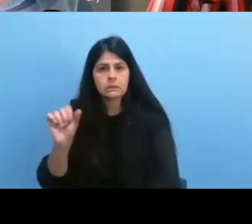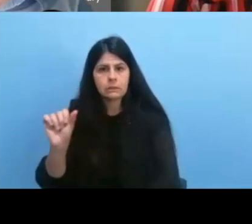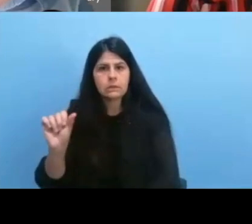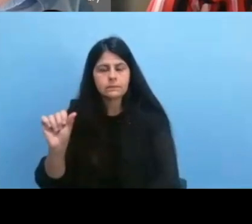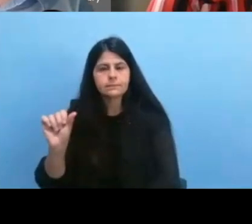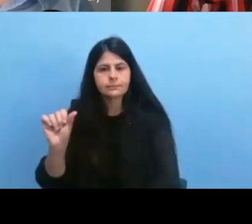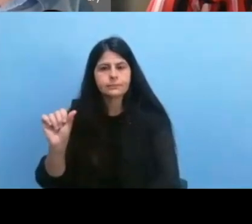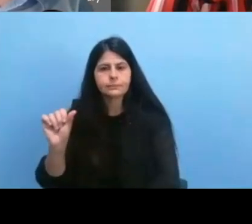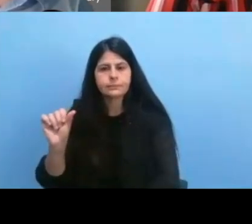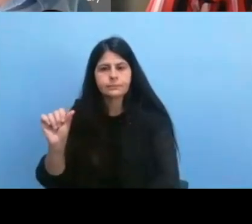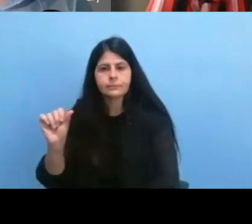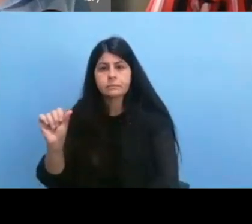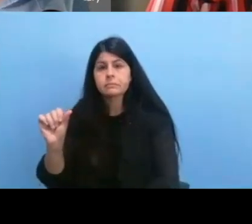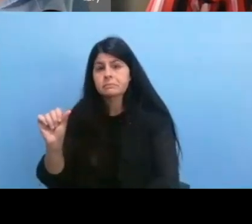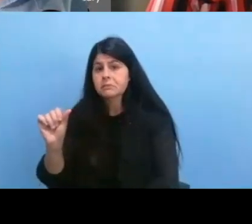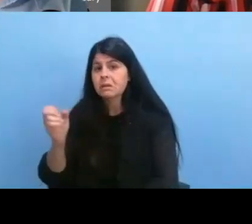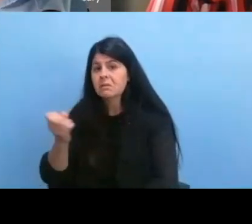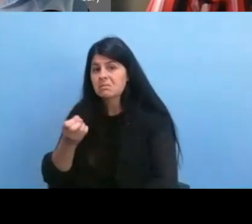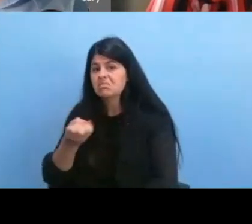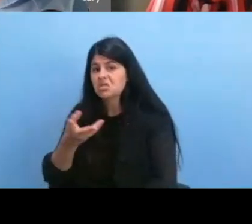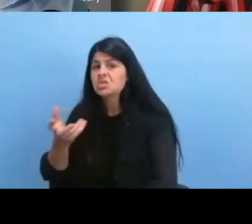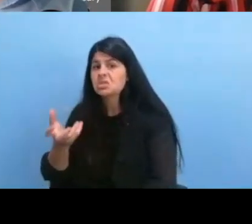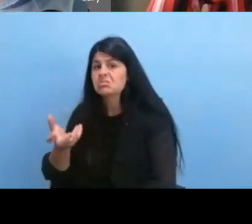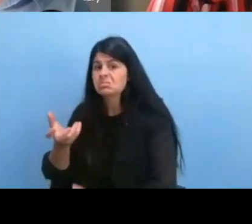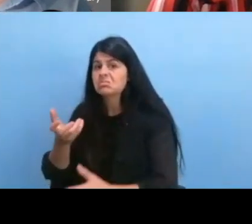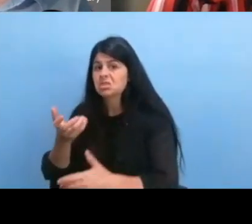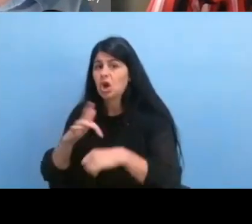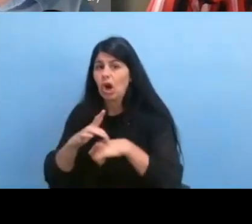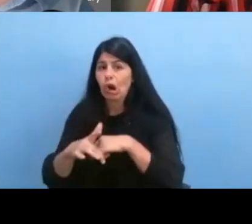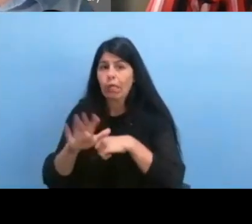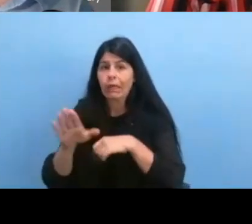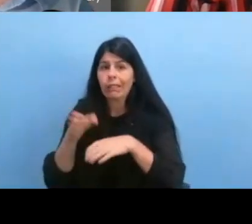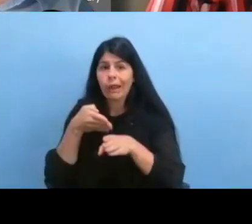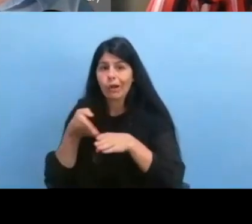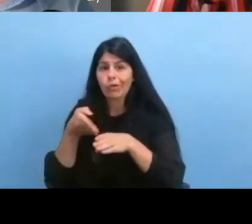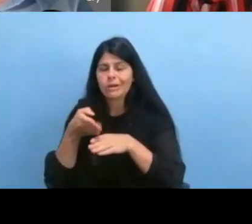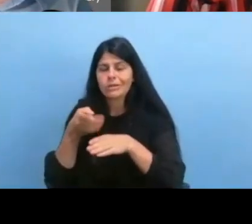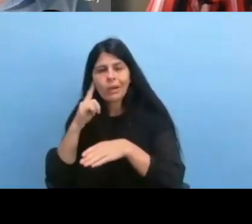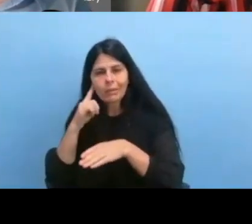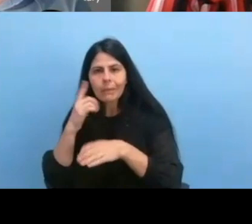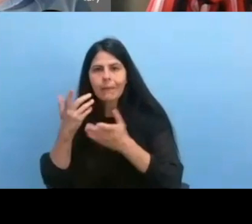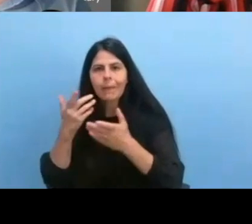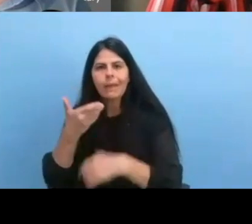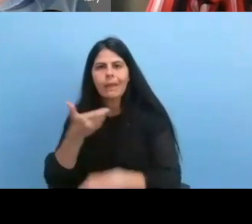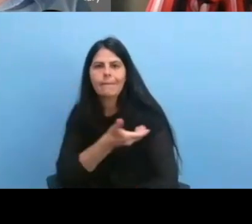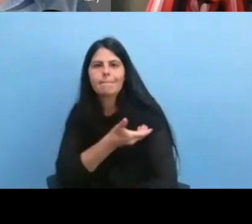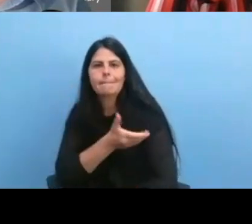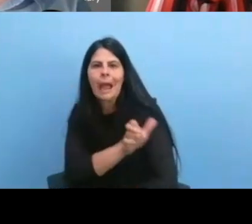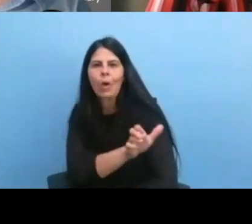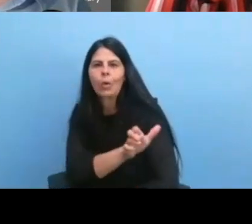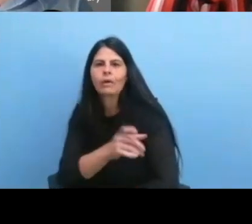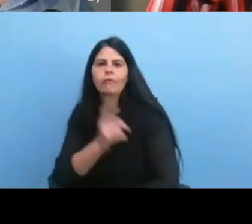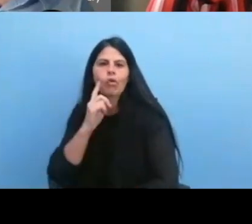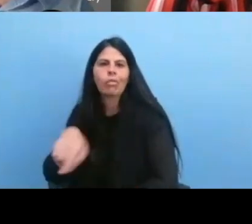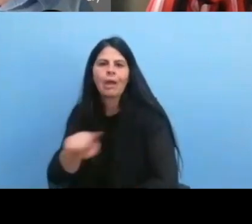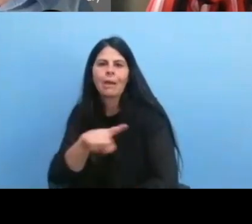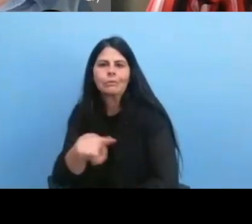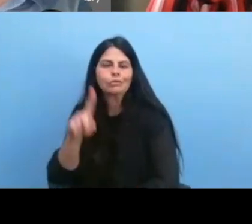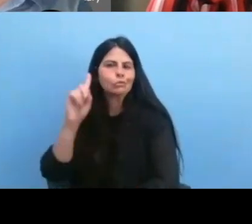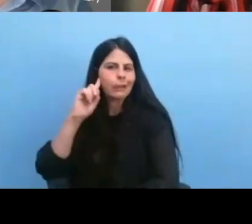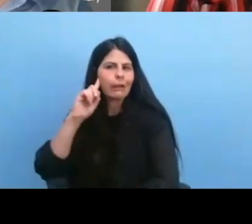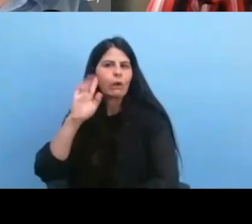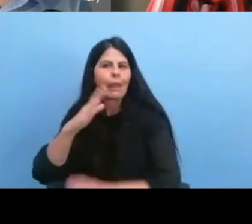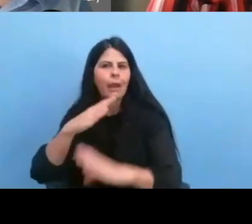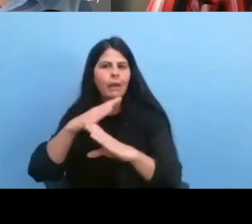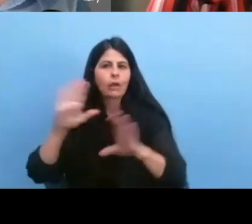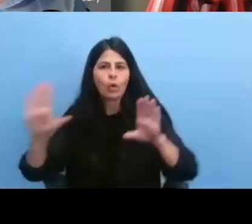of whom are early in their careers. And so it could be empowering for them to hear some of the barriers that you might have encountered and how you've addressed them in your